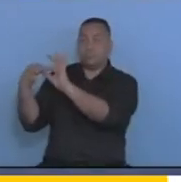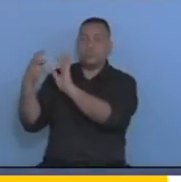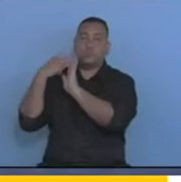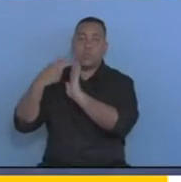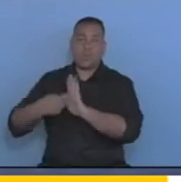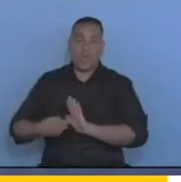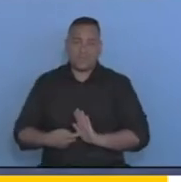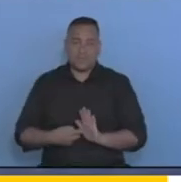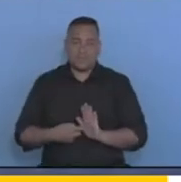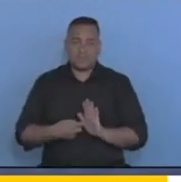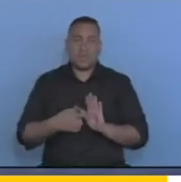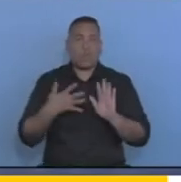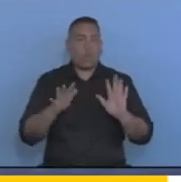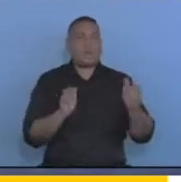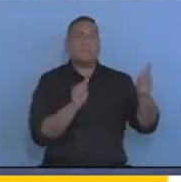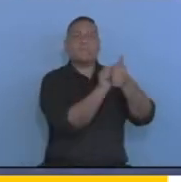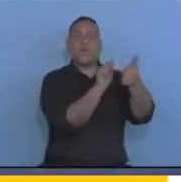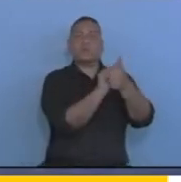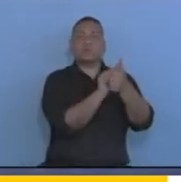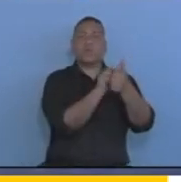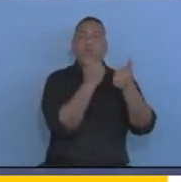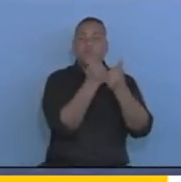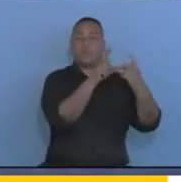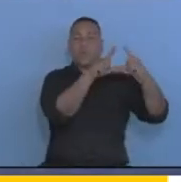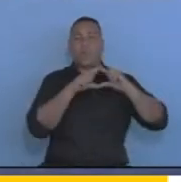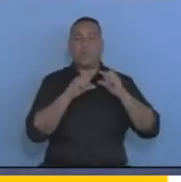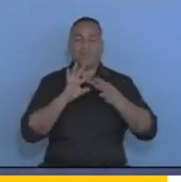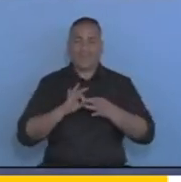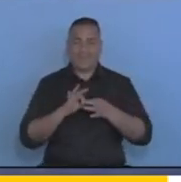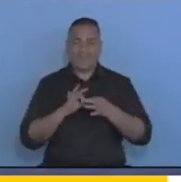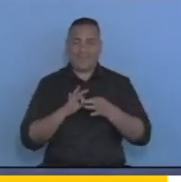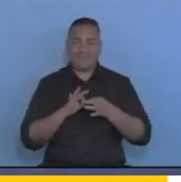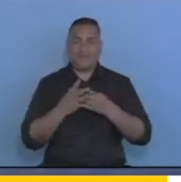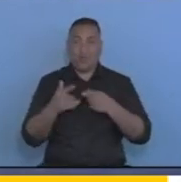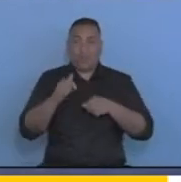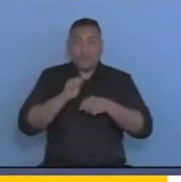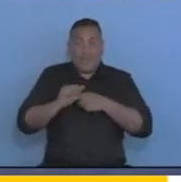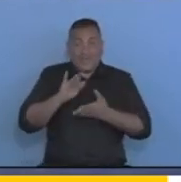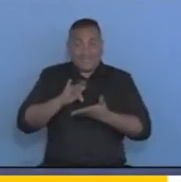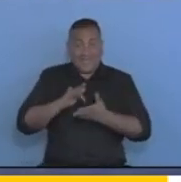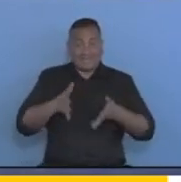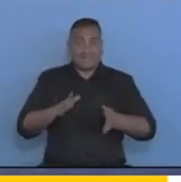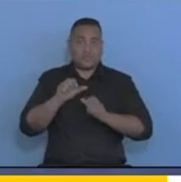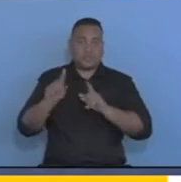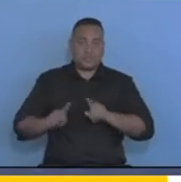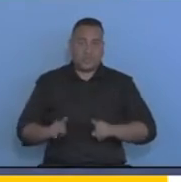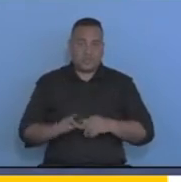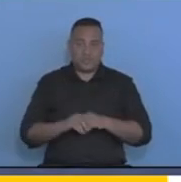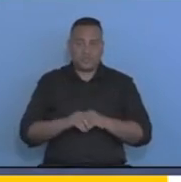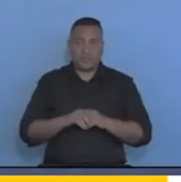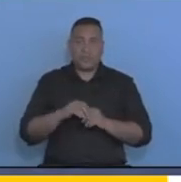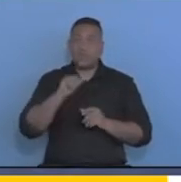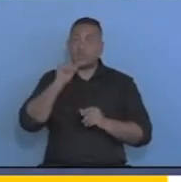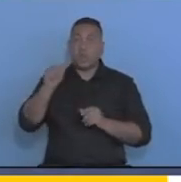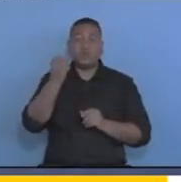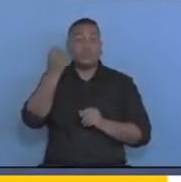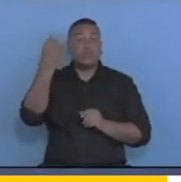become partners. Oh wow! In training. Yeah. We must not forget. There's money in